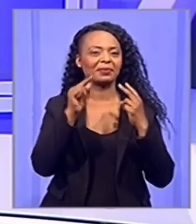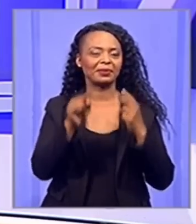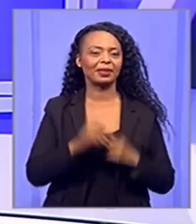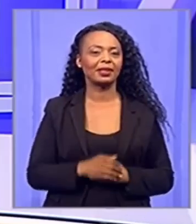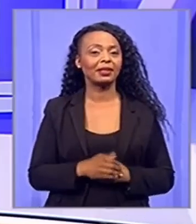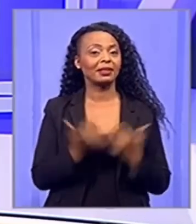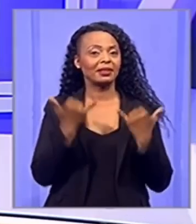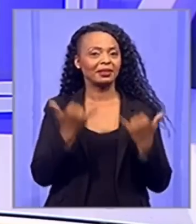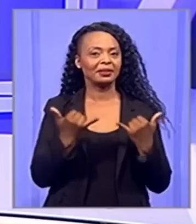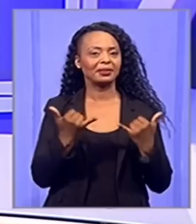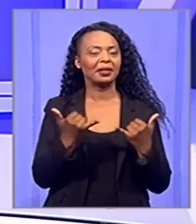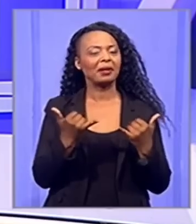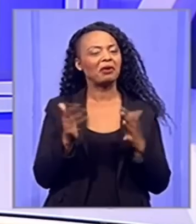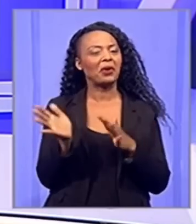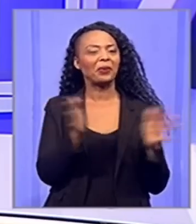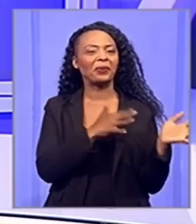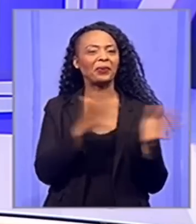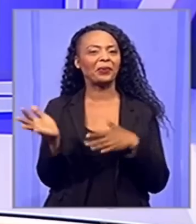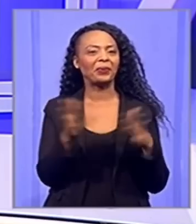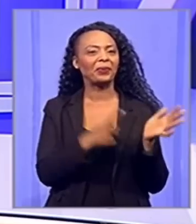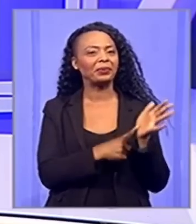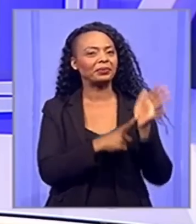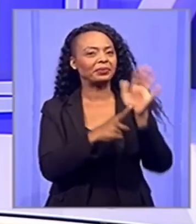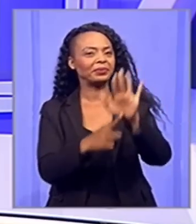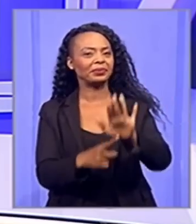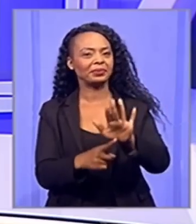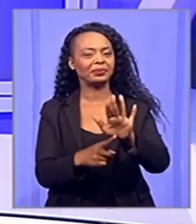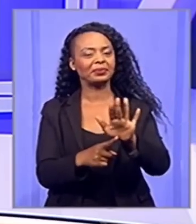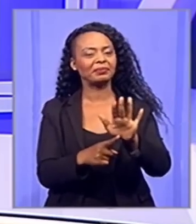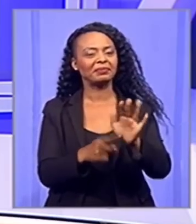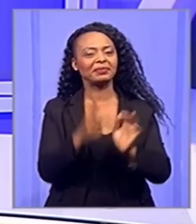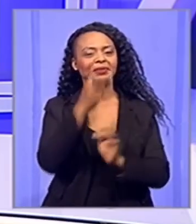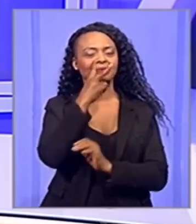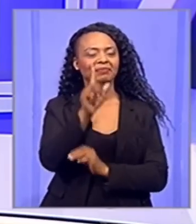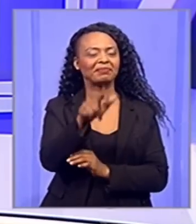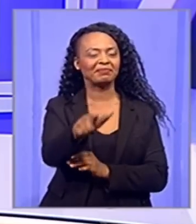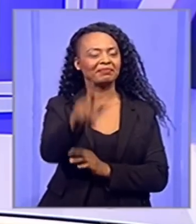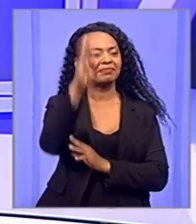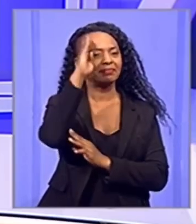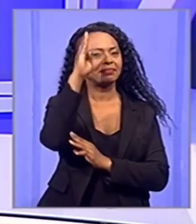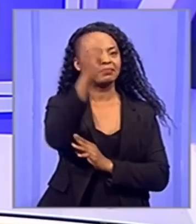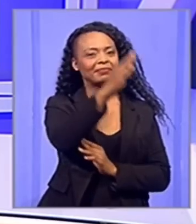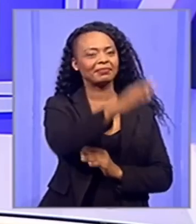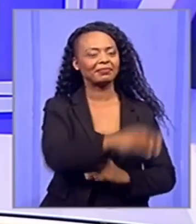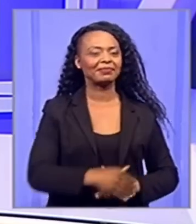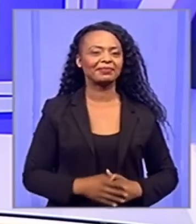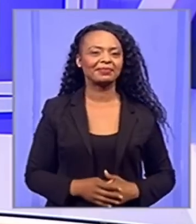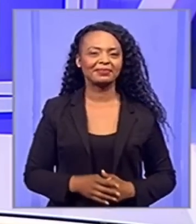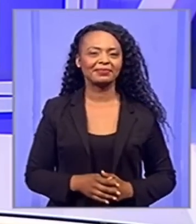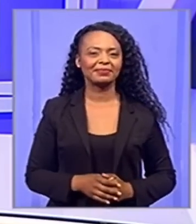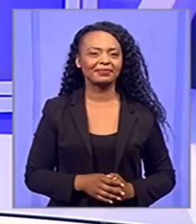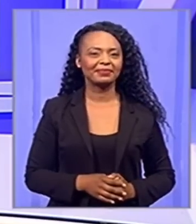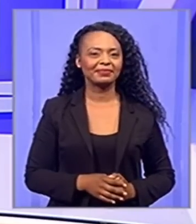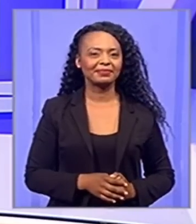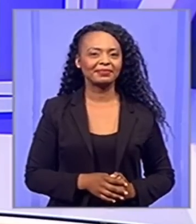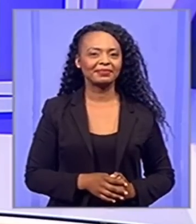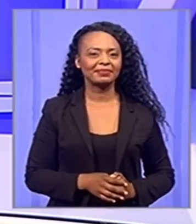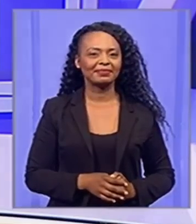ga jana ke go tlogela ka ponelo pele ya maemo a bosa go fitlha re kopana gape mo nakong e tlang sala sentle.